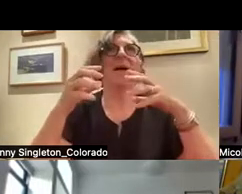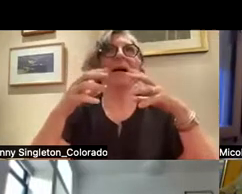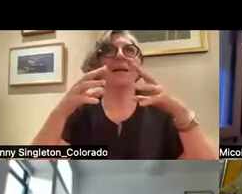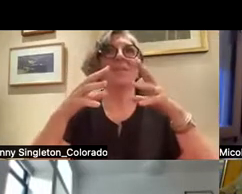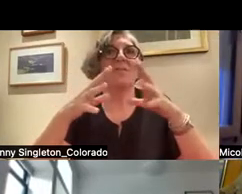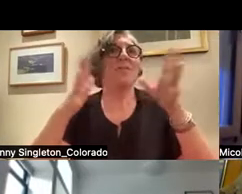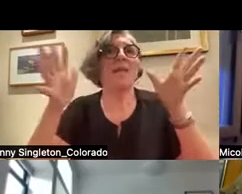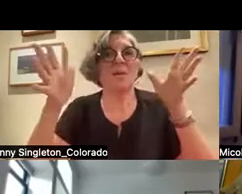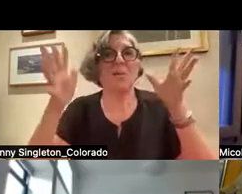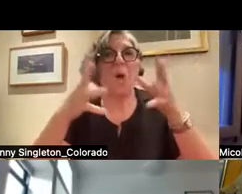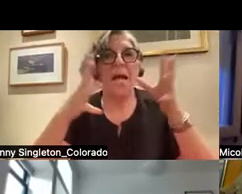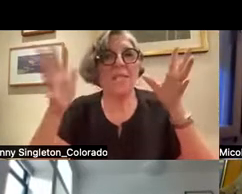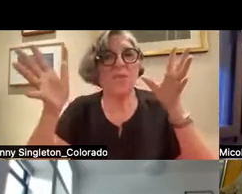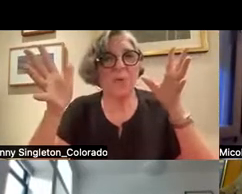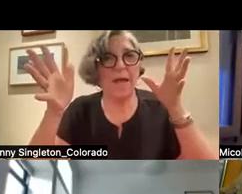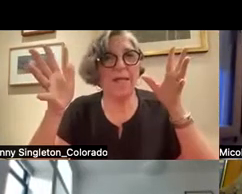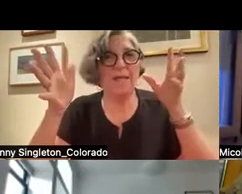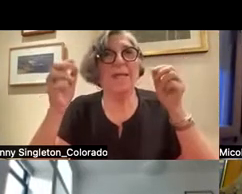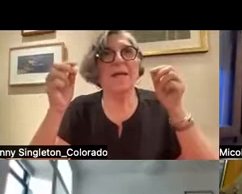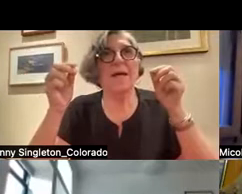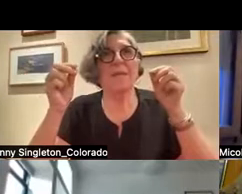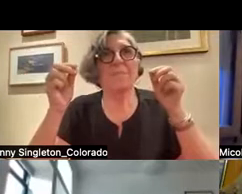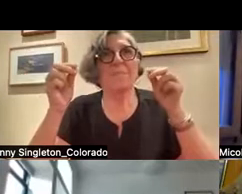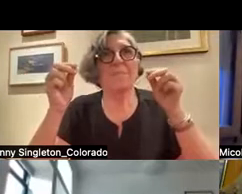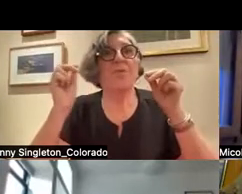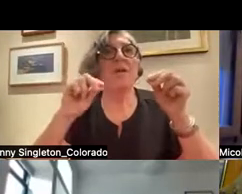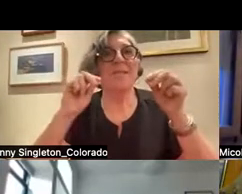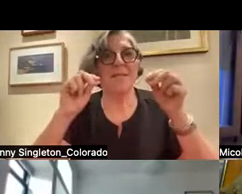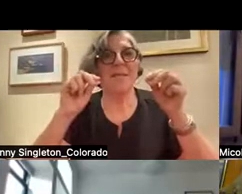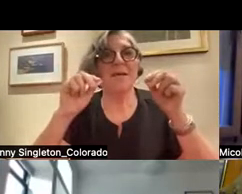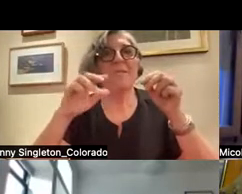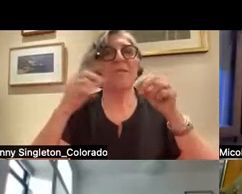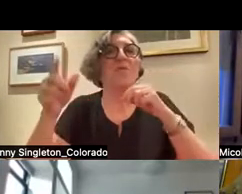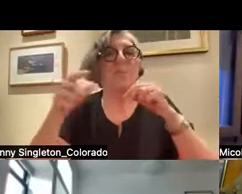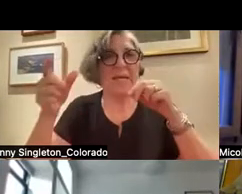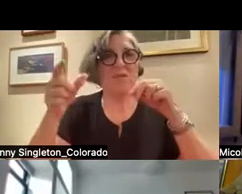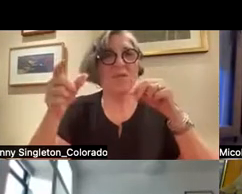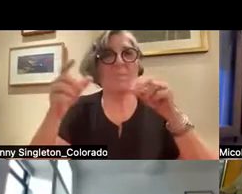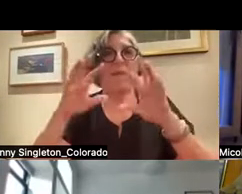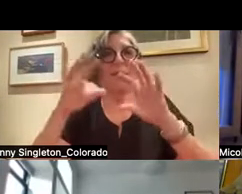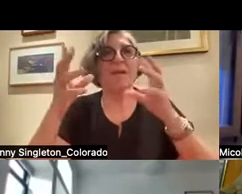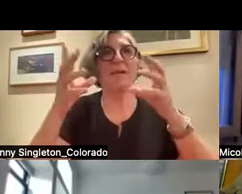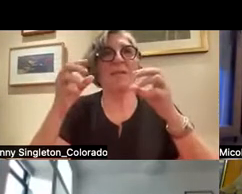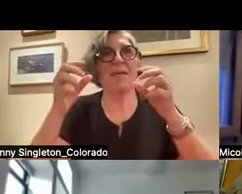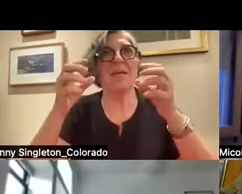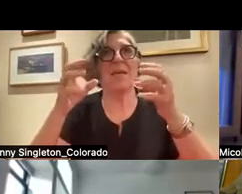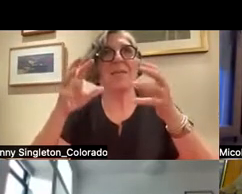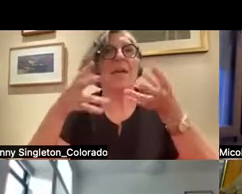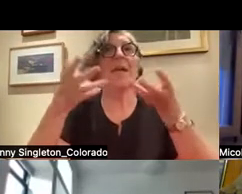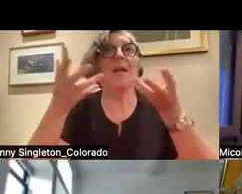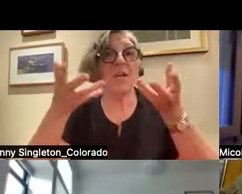say is, I don't think it's a widespread process of reduplication, but I think that